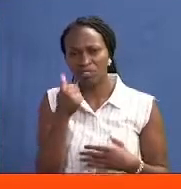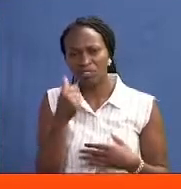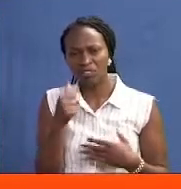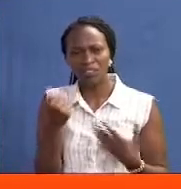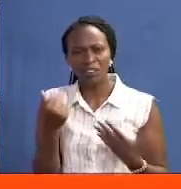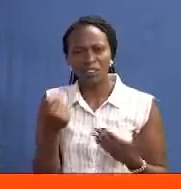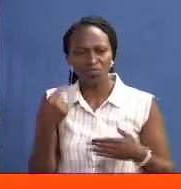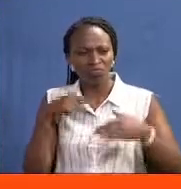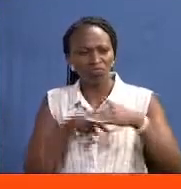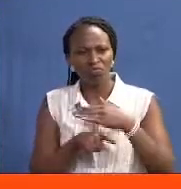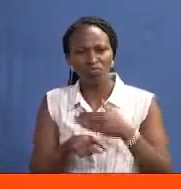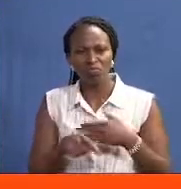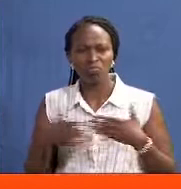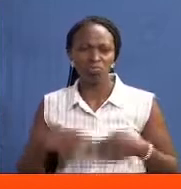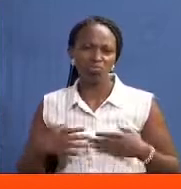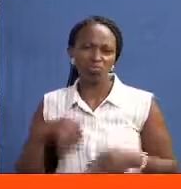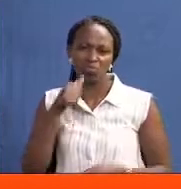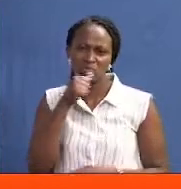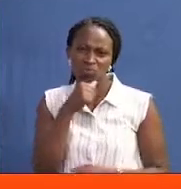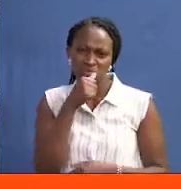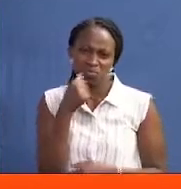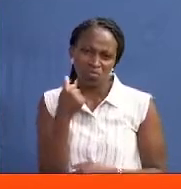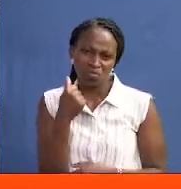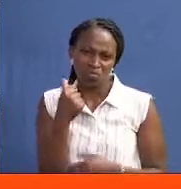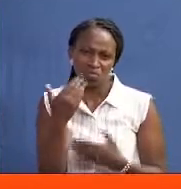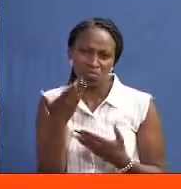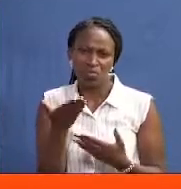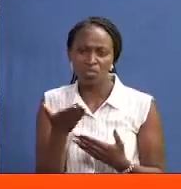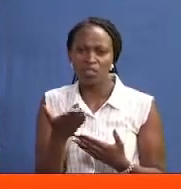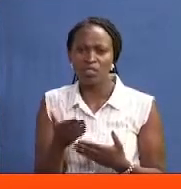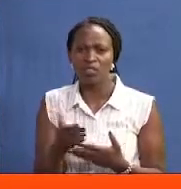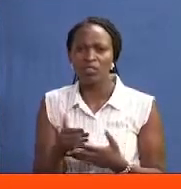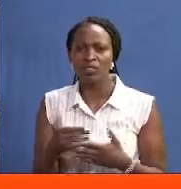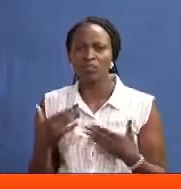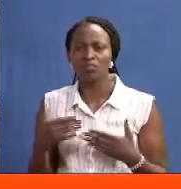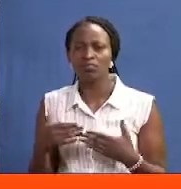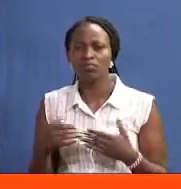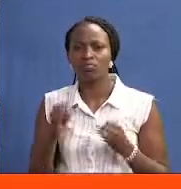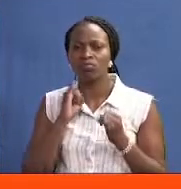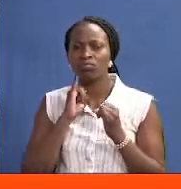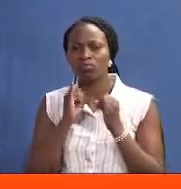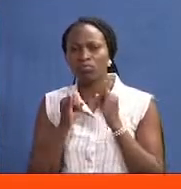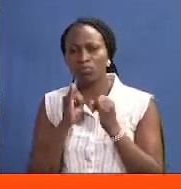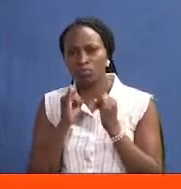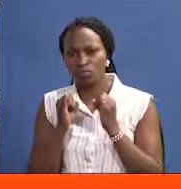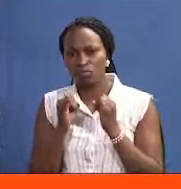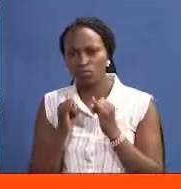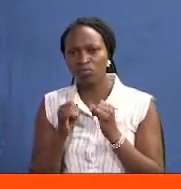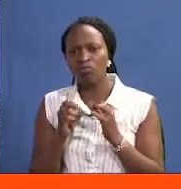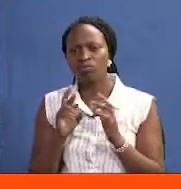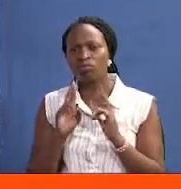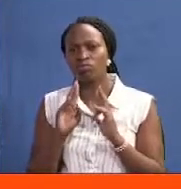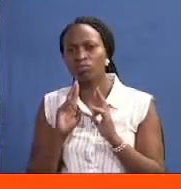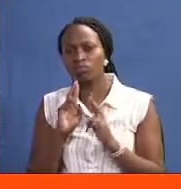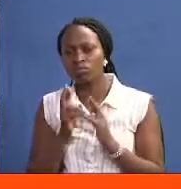people's privacy, and dissemination of very privileged information is now a reality. And